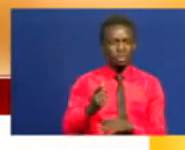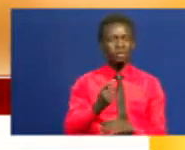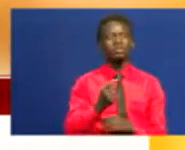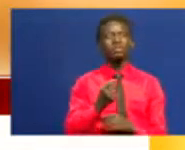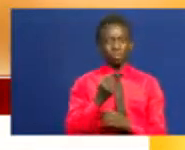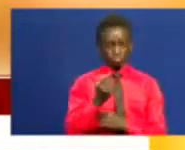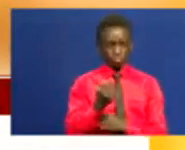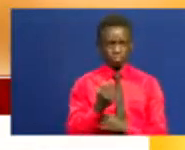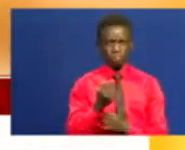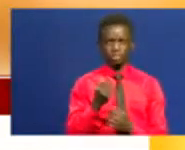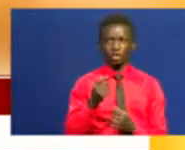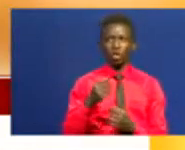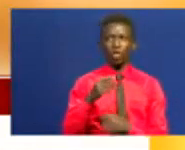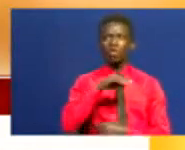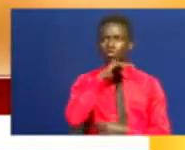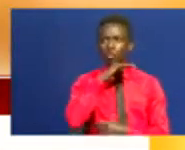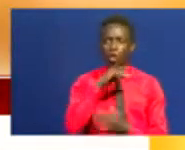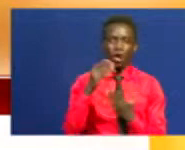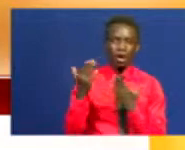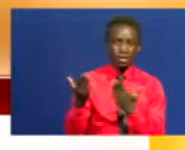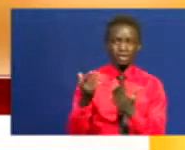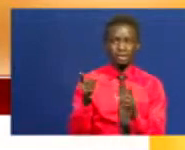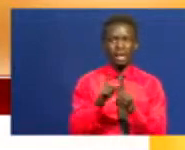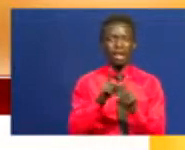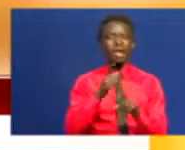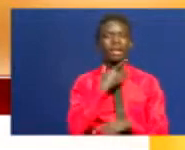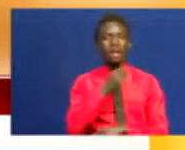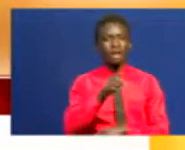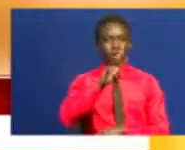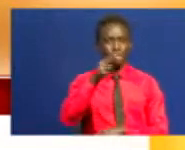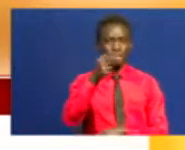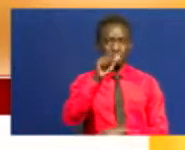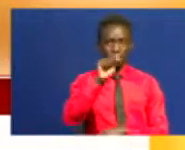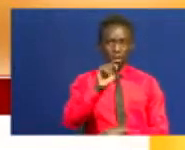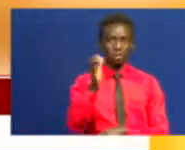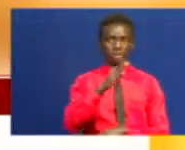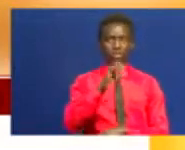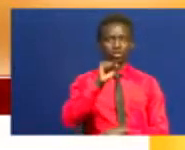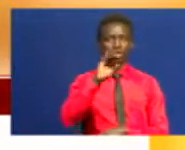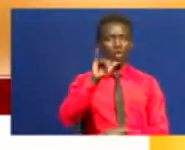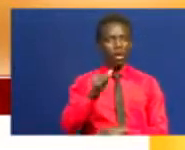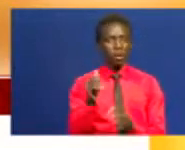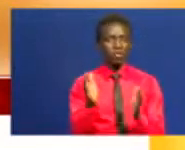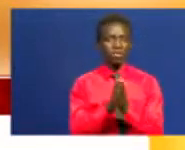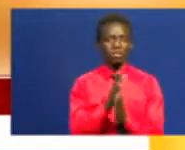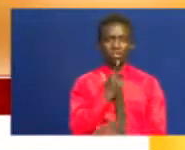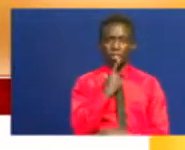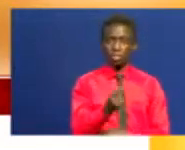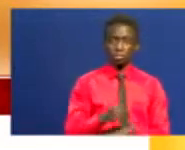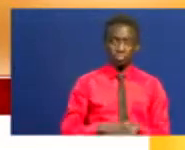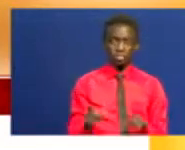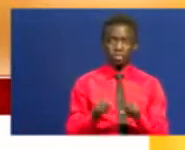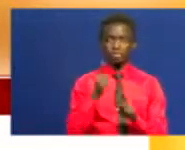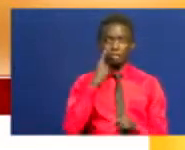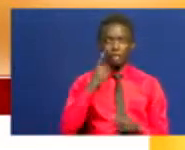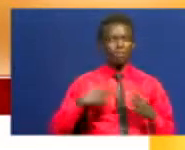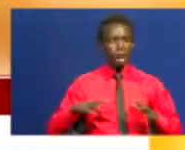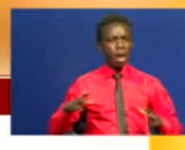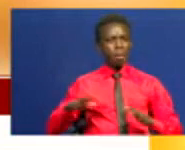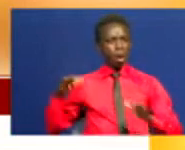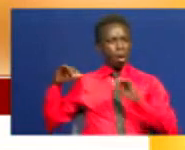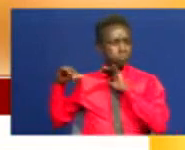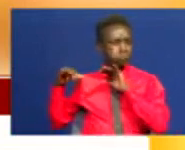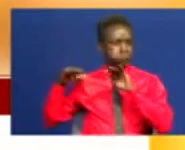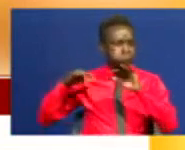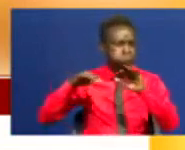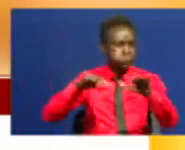alternatives like wheat, soya and even rice. The movement says the numbers have been soaring.